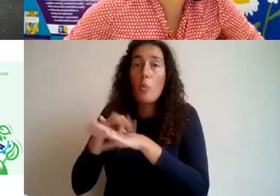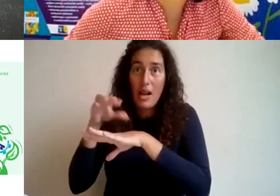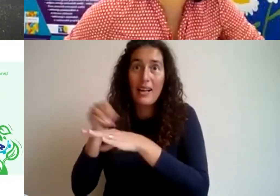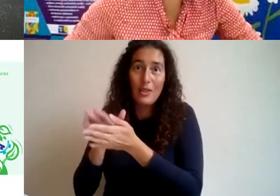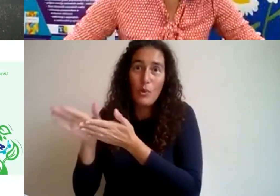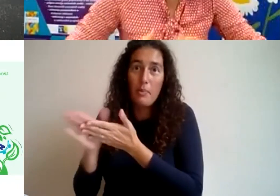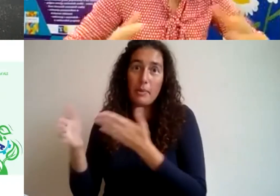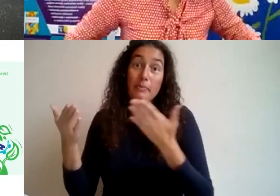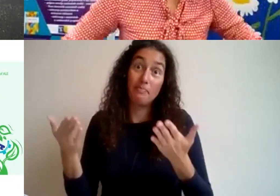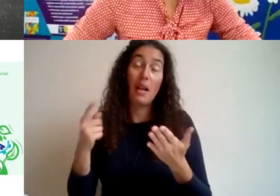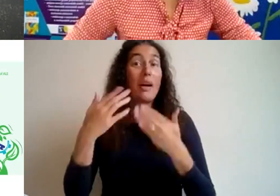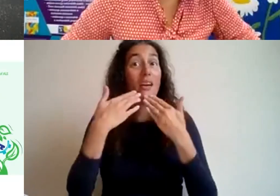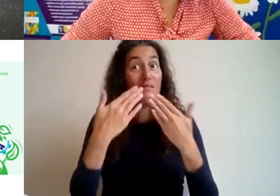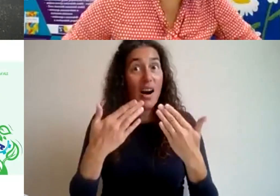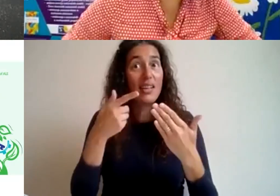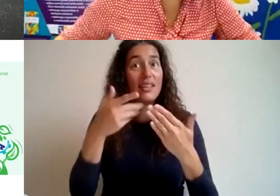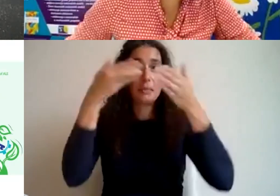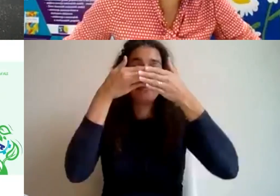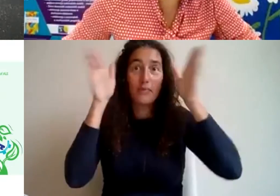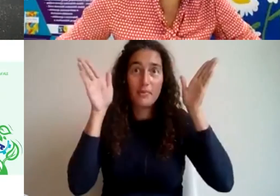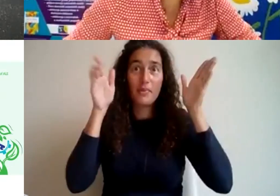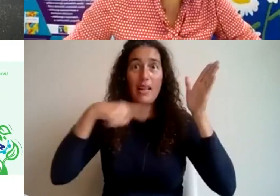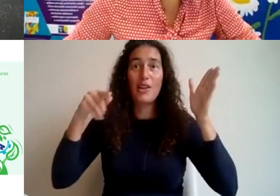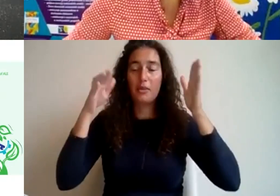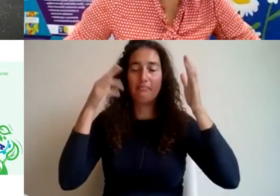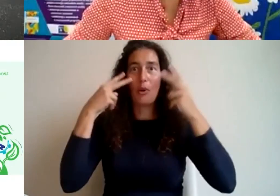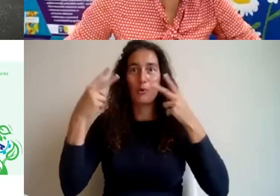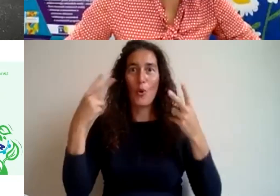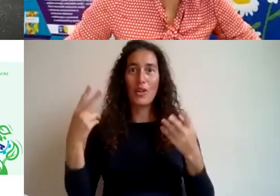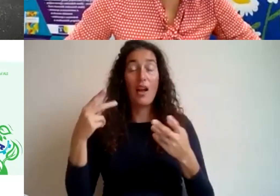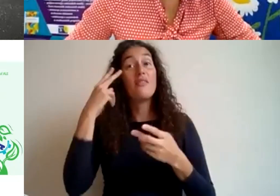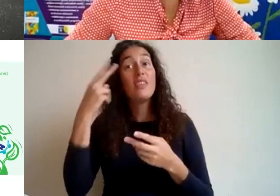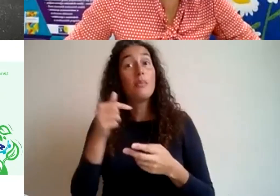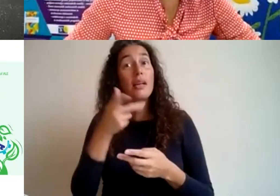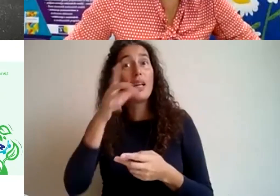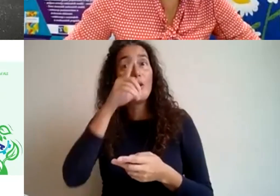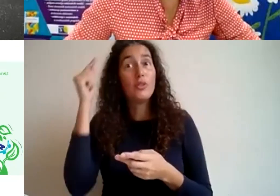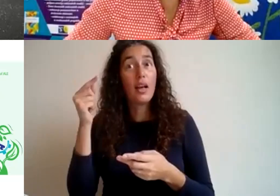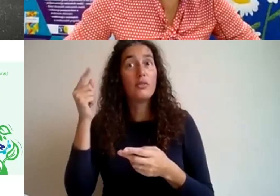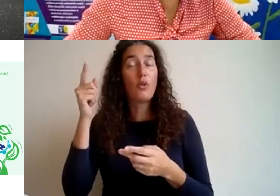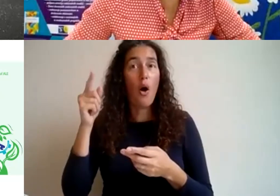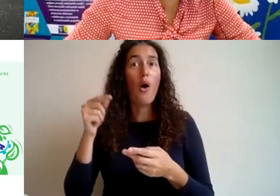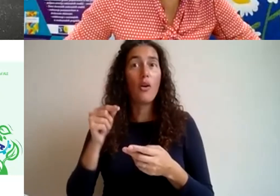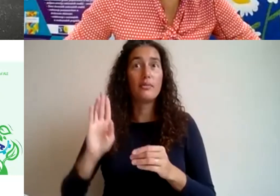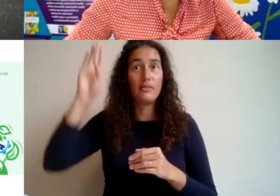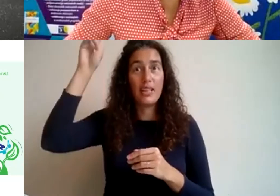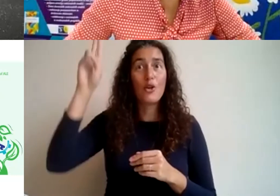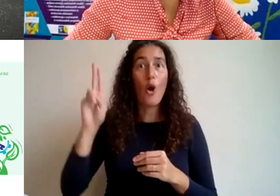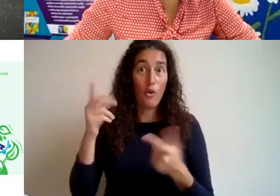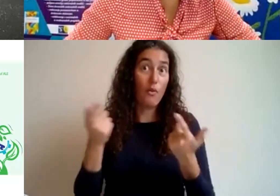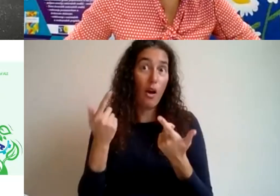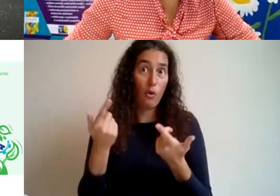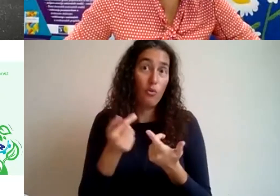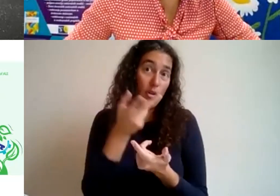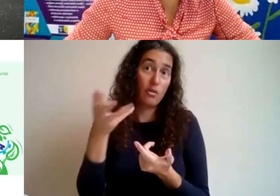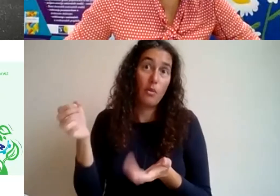really widening our horizon. And I see that some people have raised their hands, and we can take a few